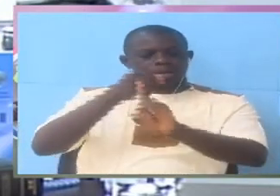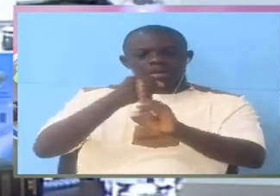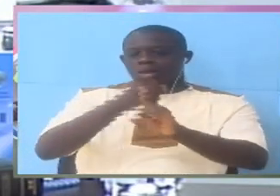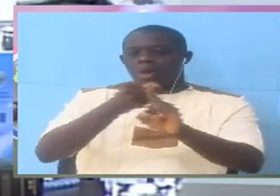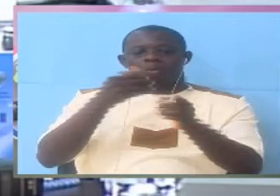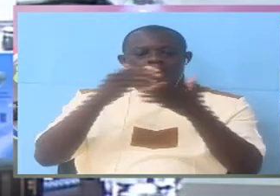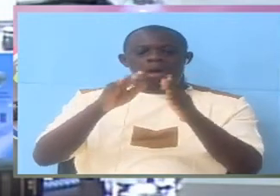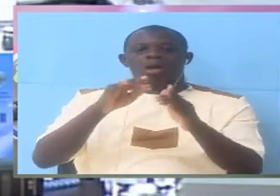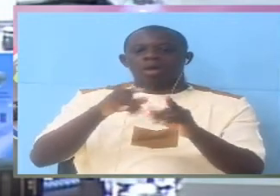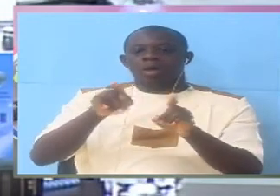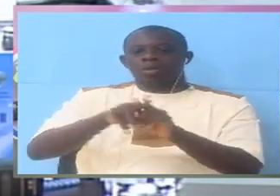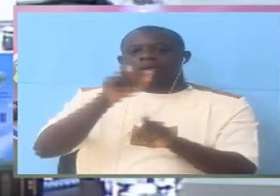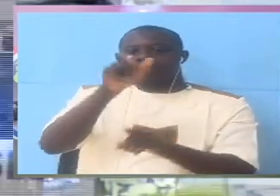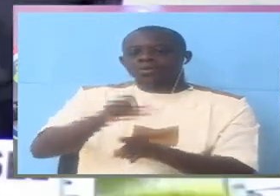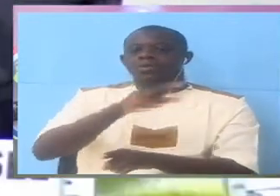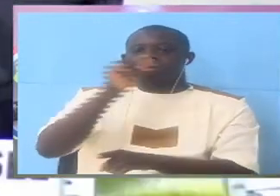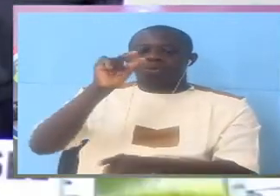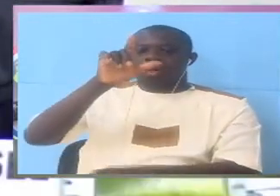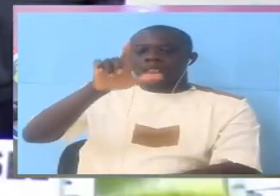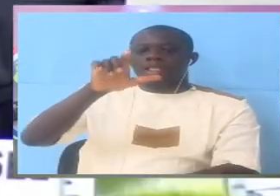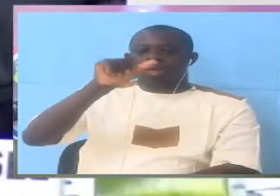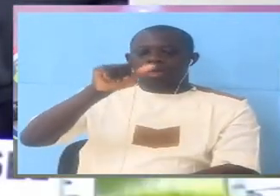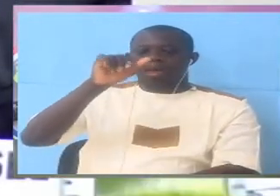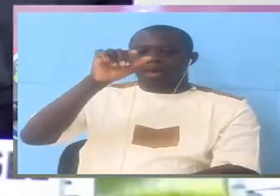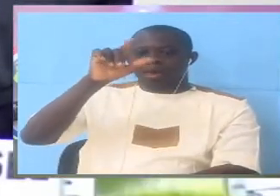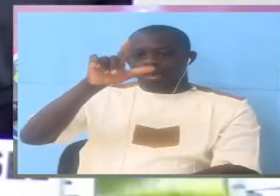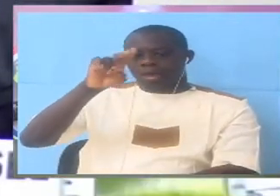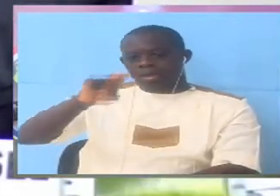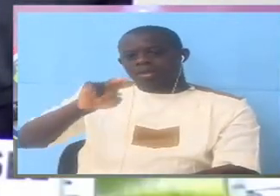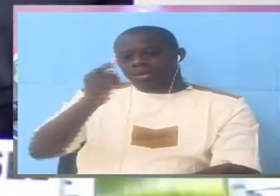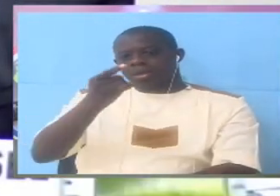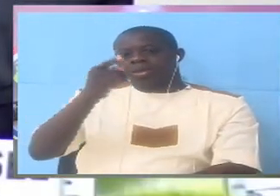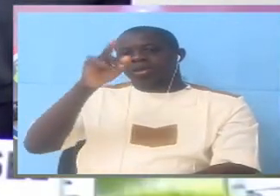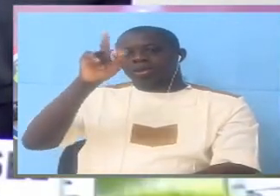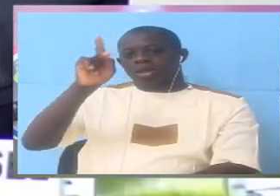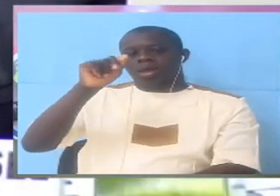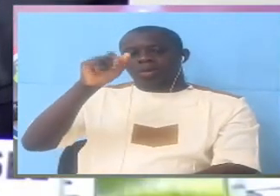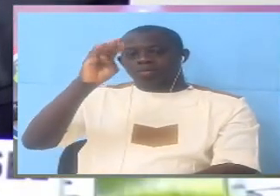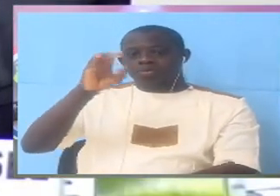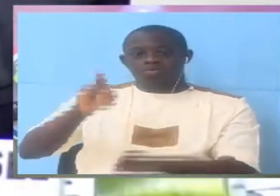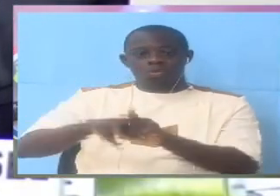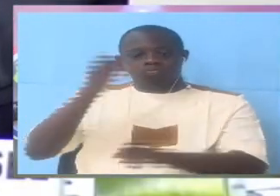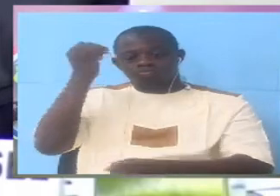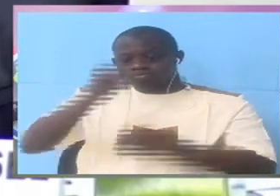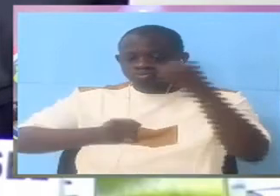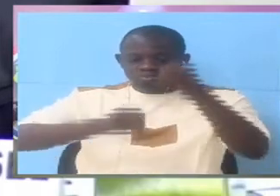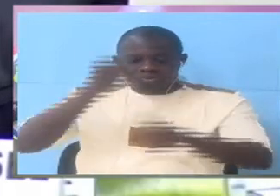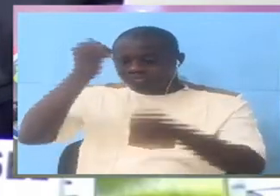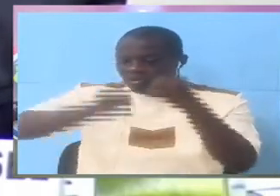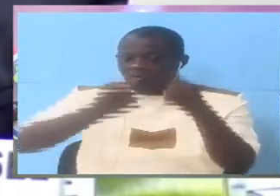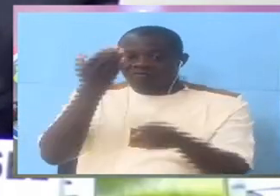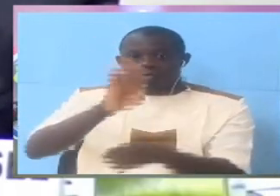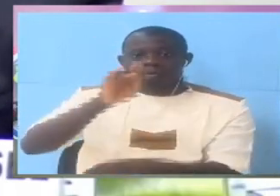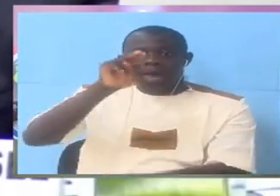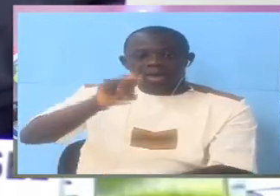Langkabu. He had to run from NIA to Banjul Police Headquarters,